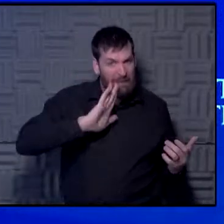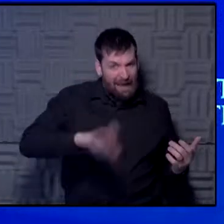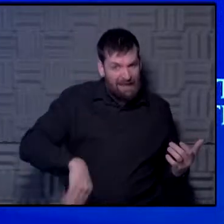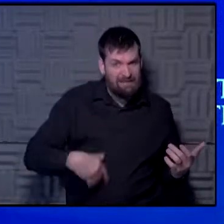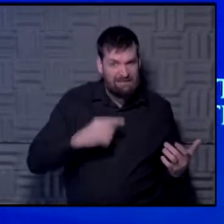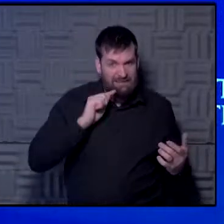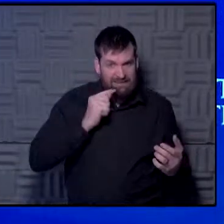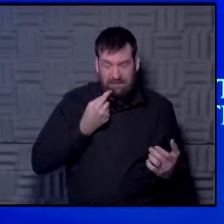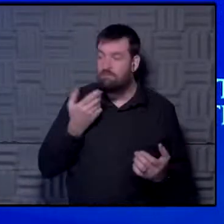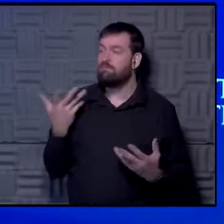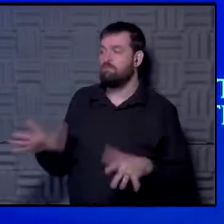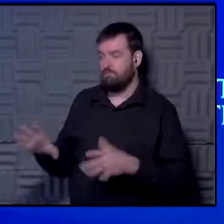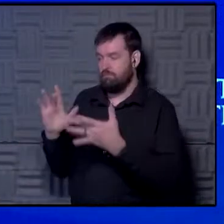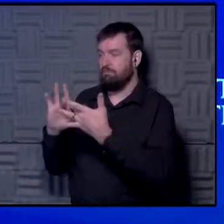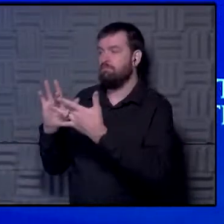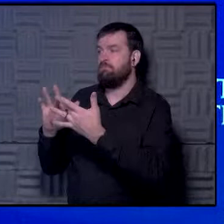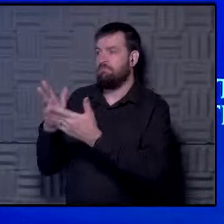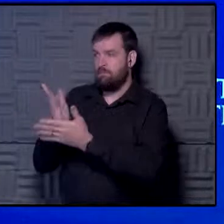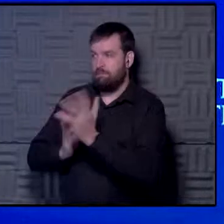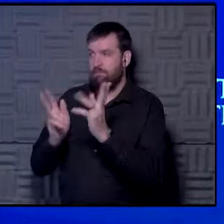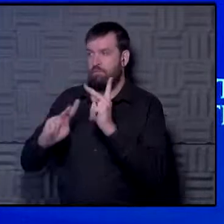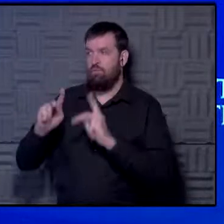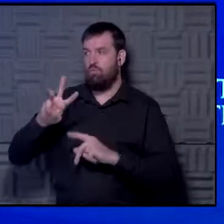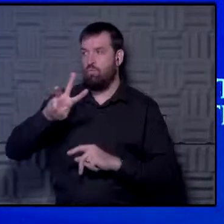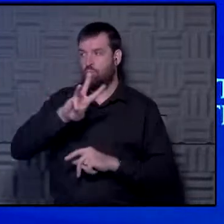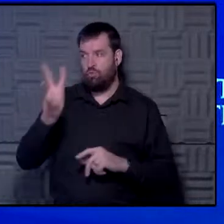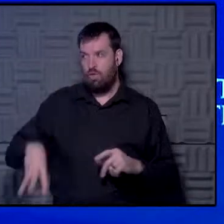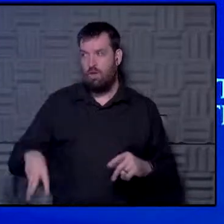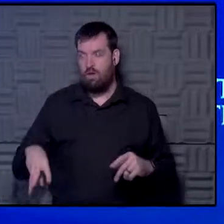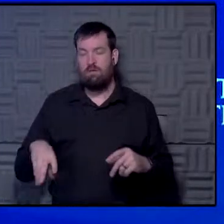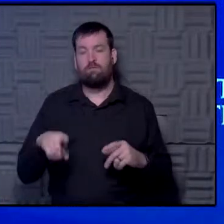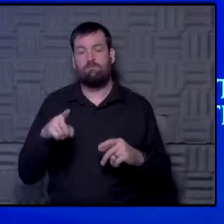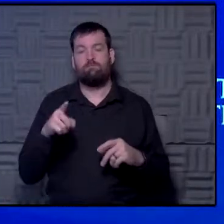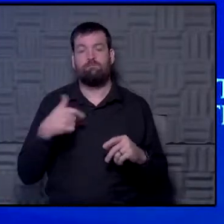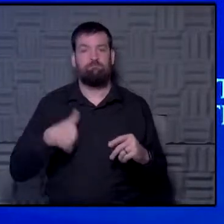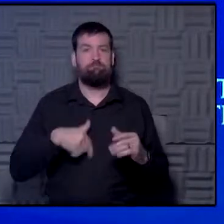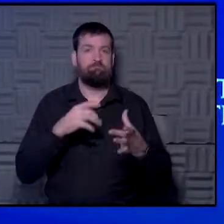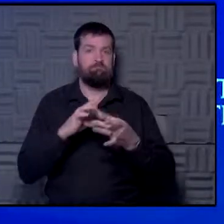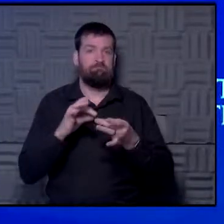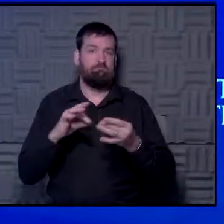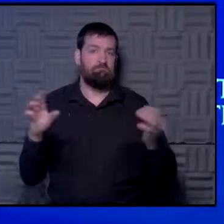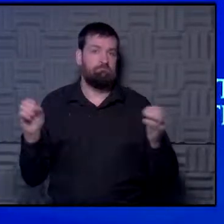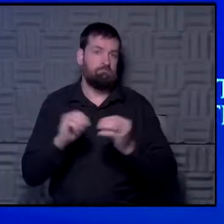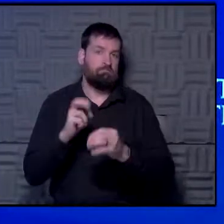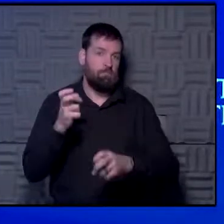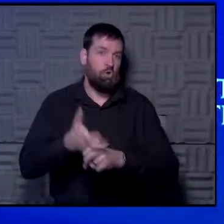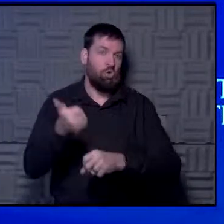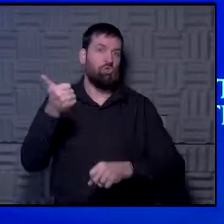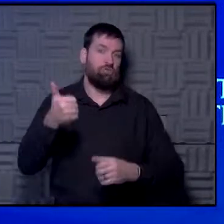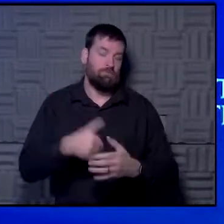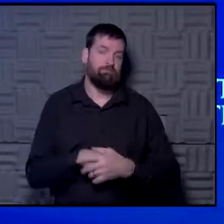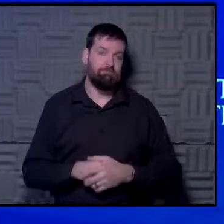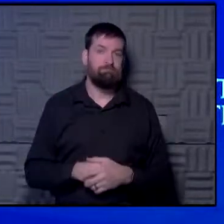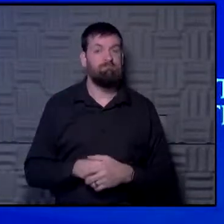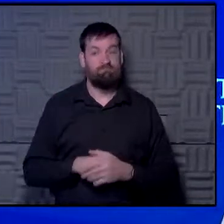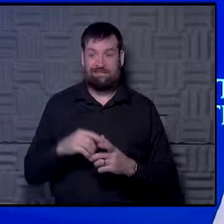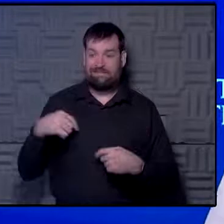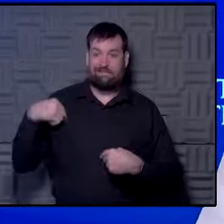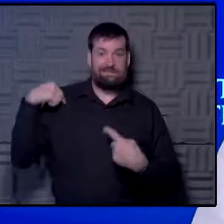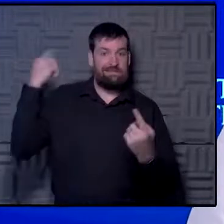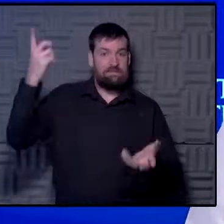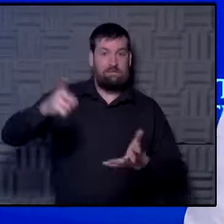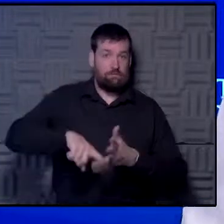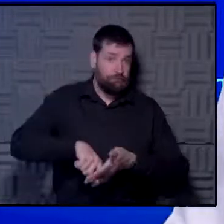You know, we have been in touch with some of the folks in Wichita, and it's what you've been hearing us say. It's harder. This is probably as hard as it's been since the very beginning of